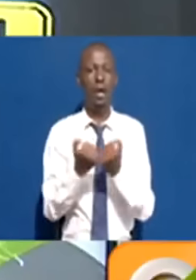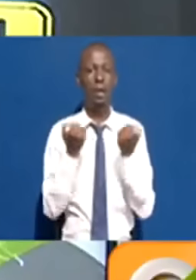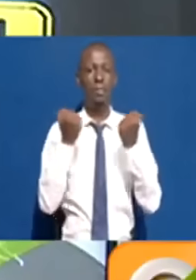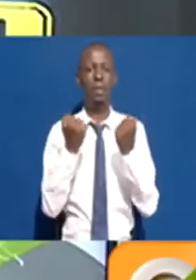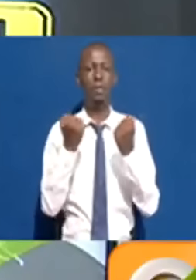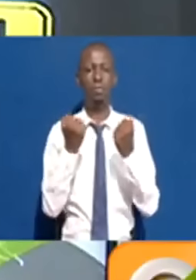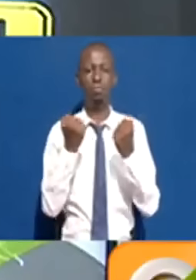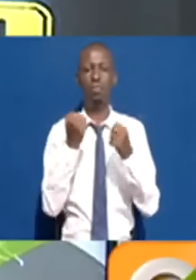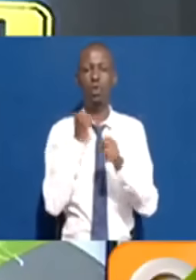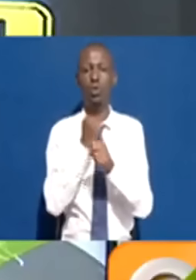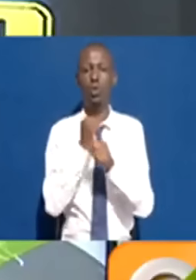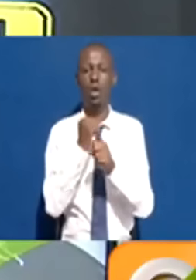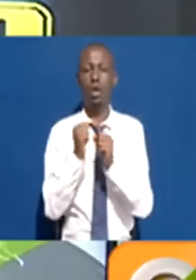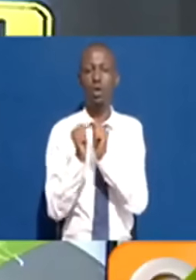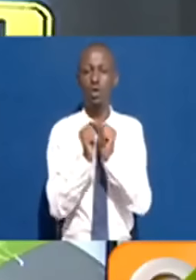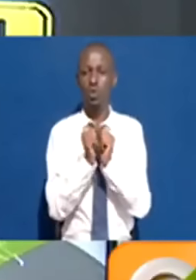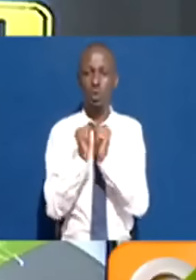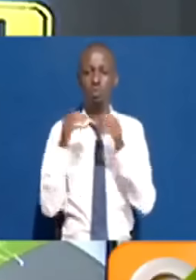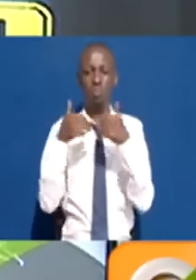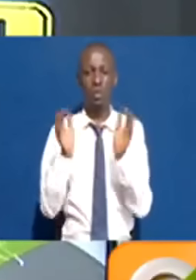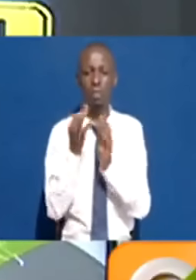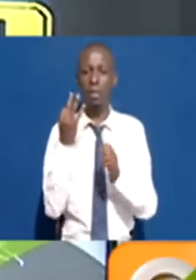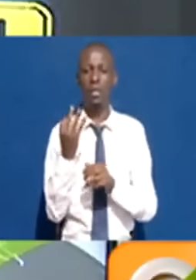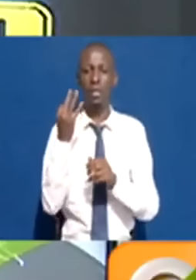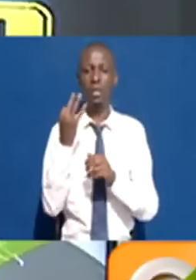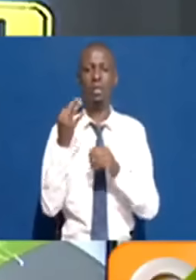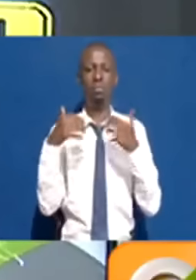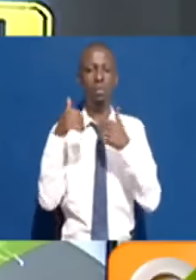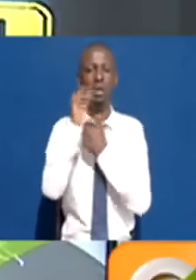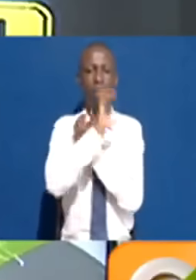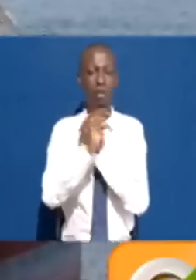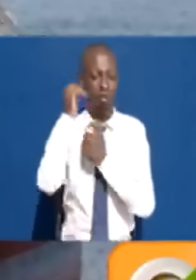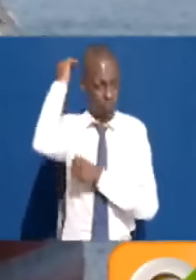oil companies in Gulf countries. Stephen Leto now reports.